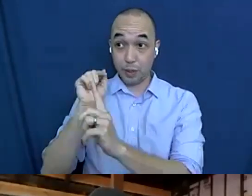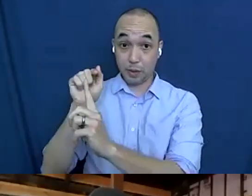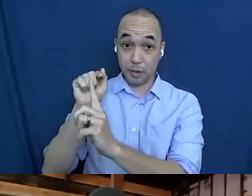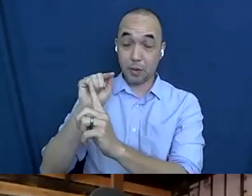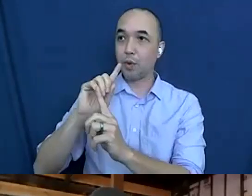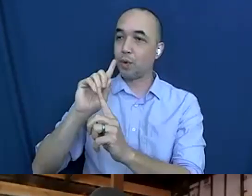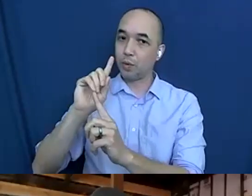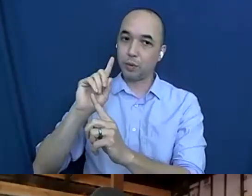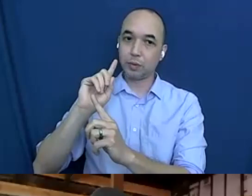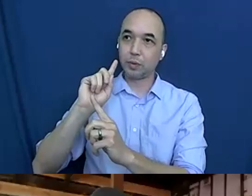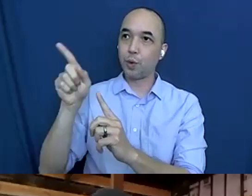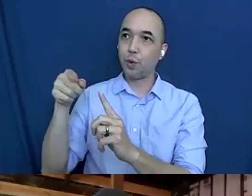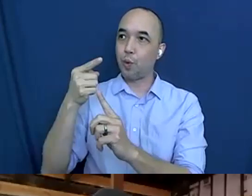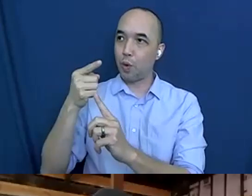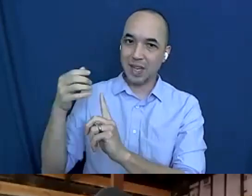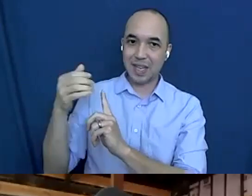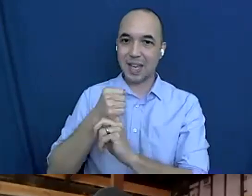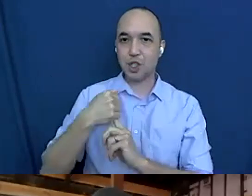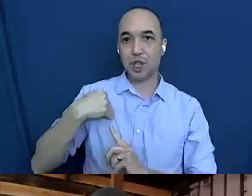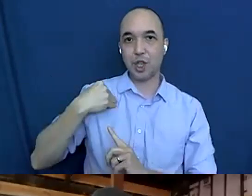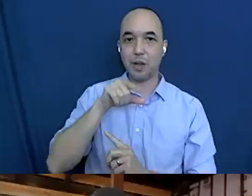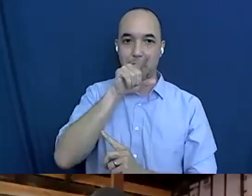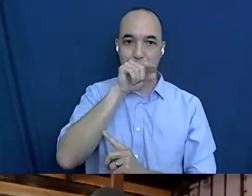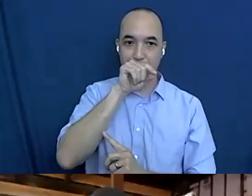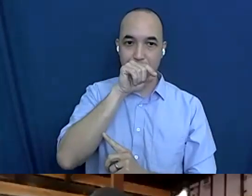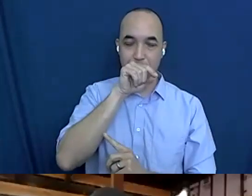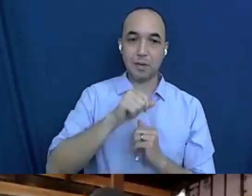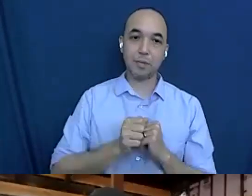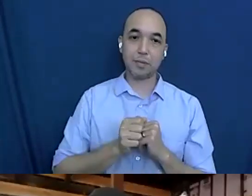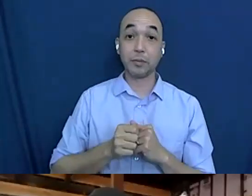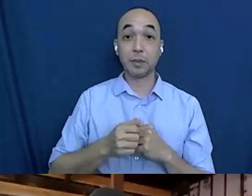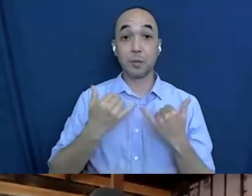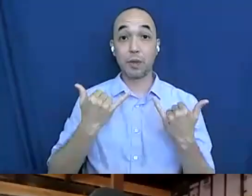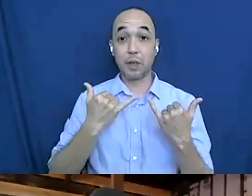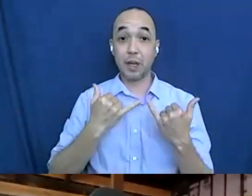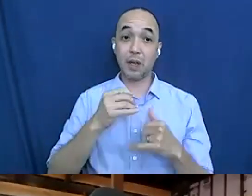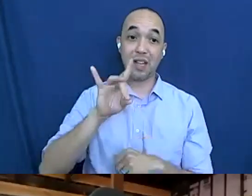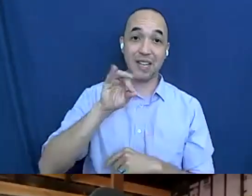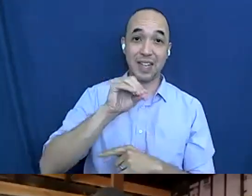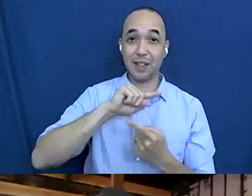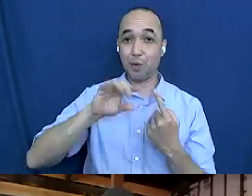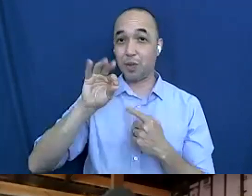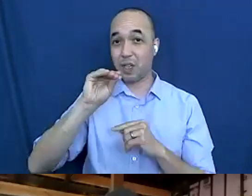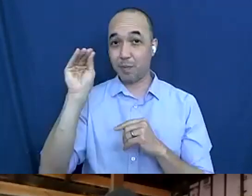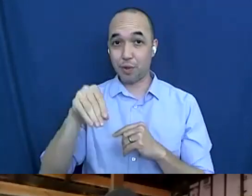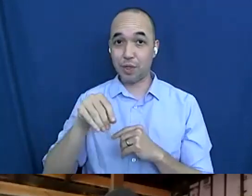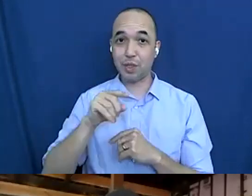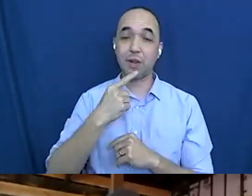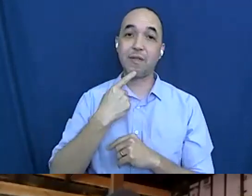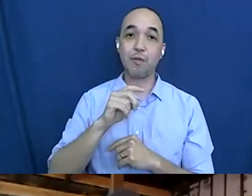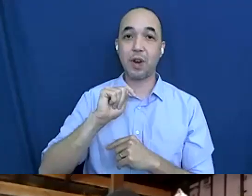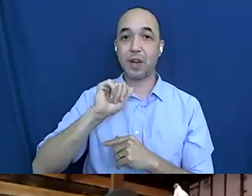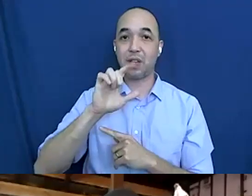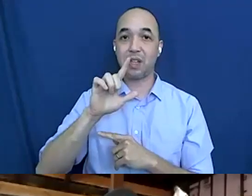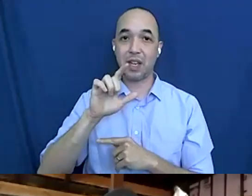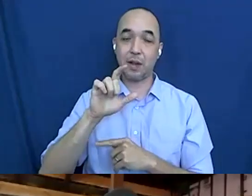trapping juvenile birds. But here, 80 to 90% of red-tailed hawks won't make it through their first winter. So when you're a falconer and you